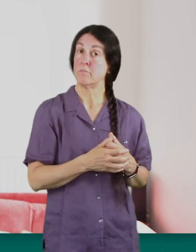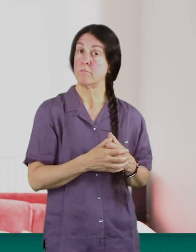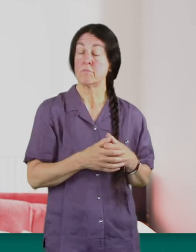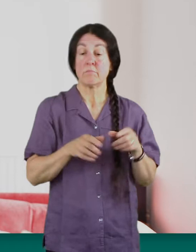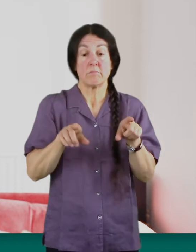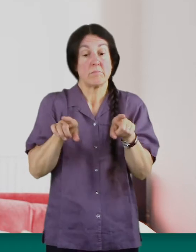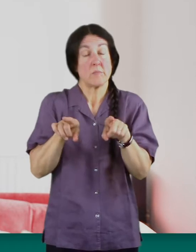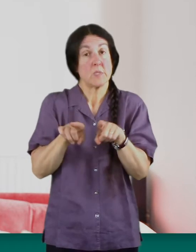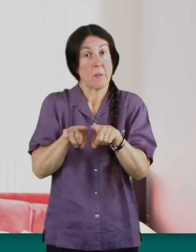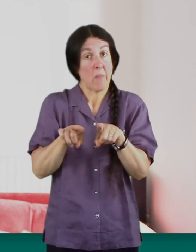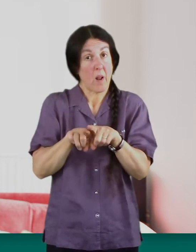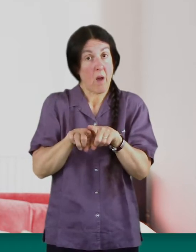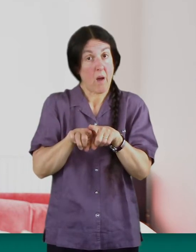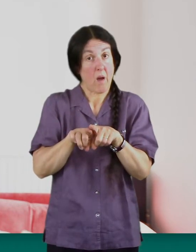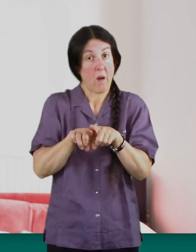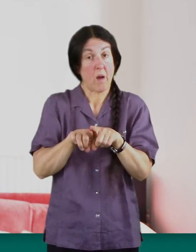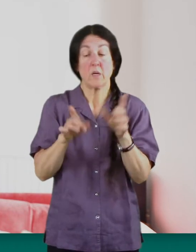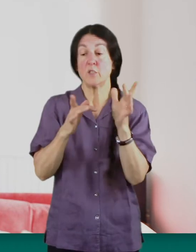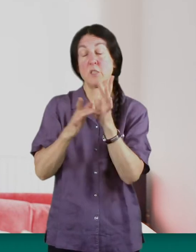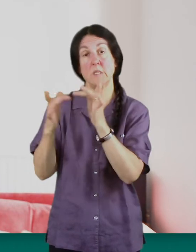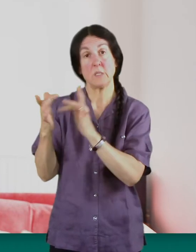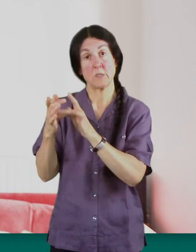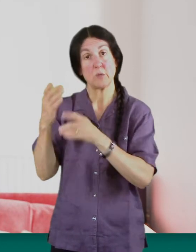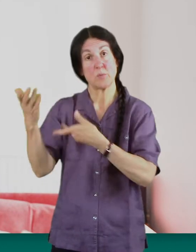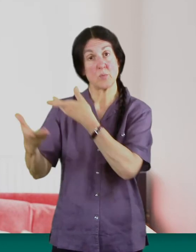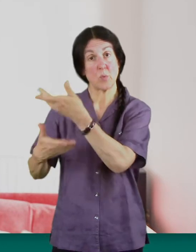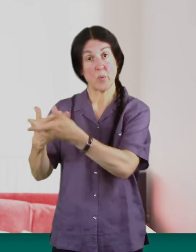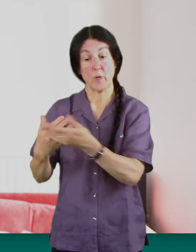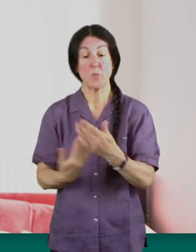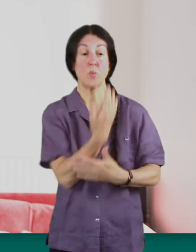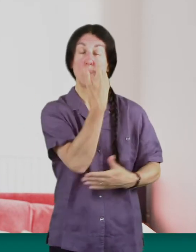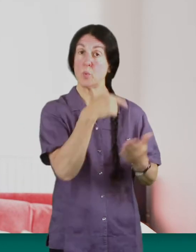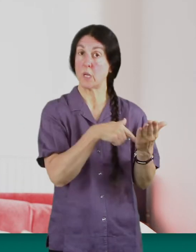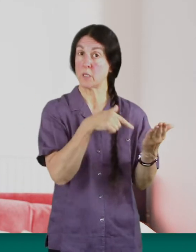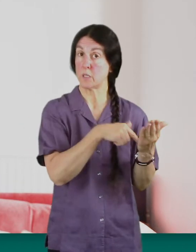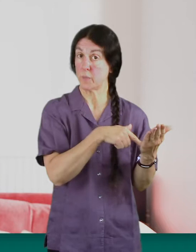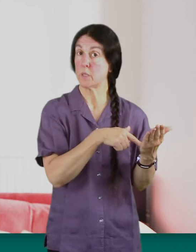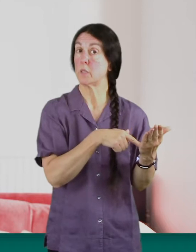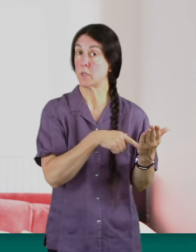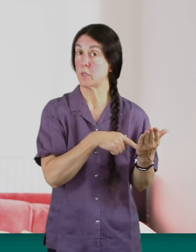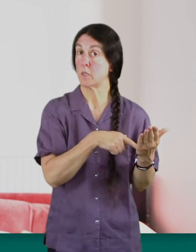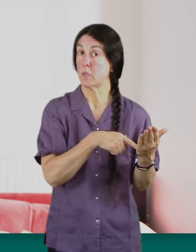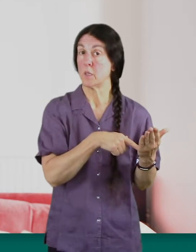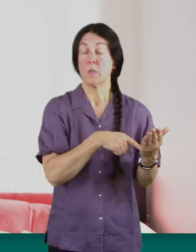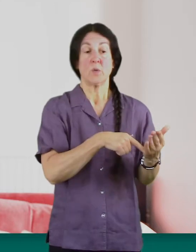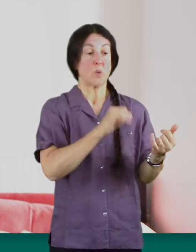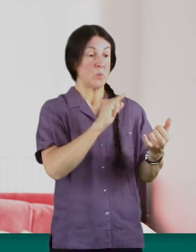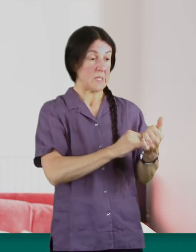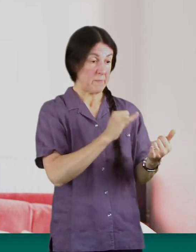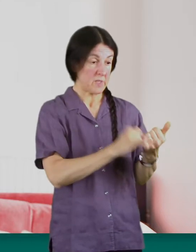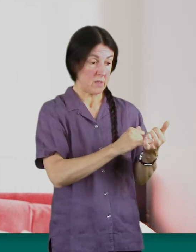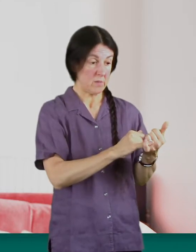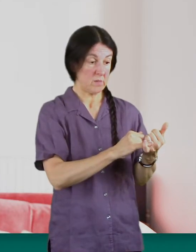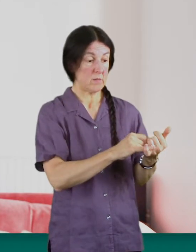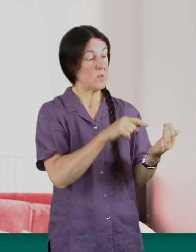account of Jesus's life in the New Testament, we skip from Samson's birth to his adulthood. We get